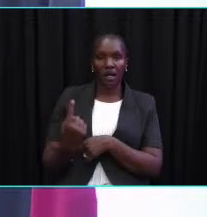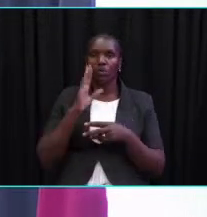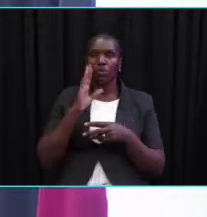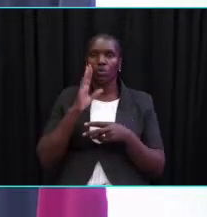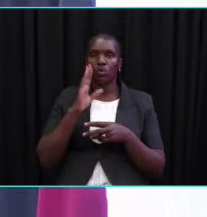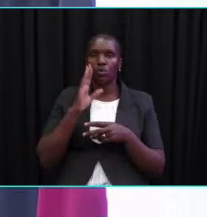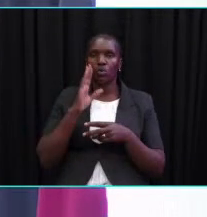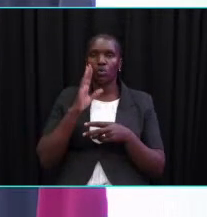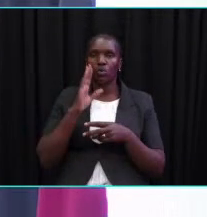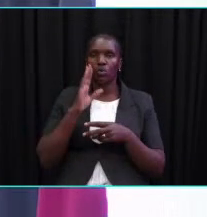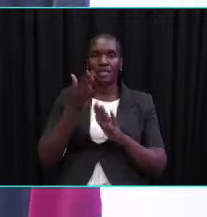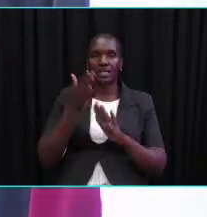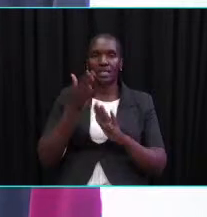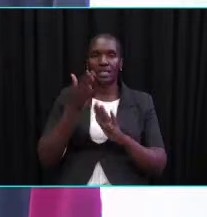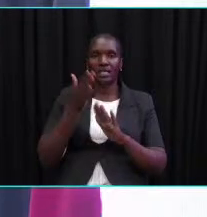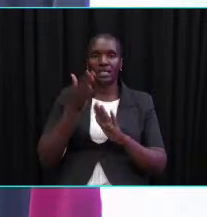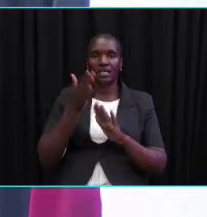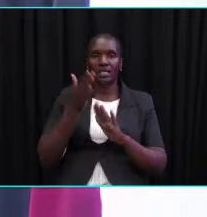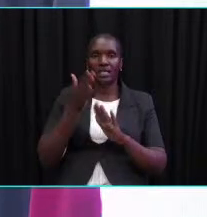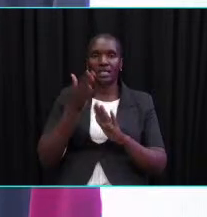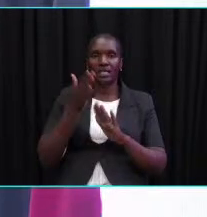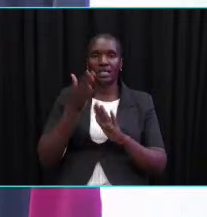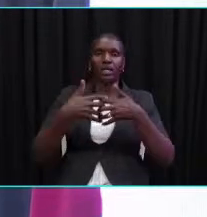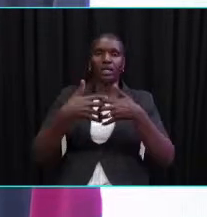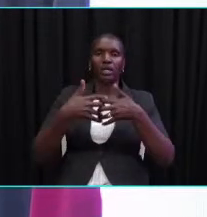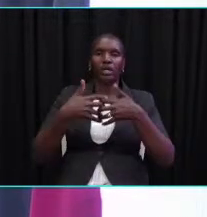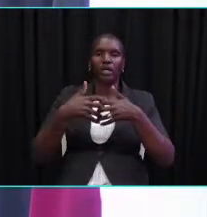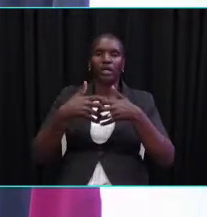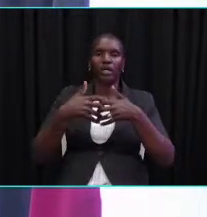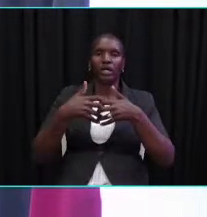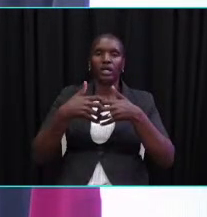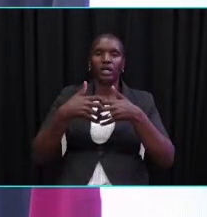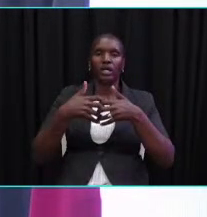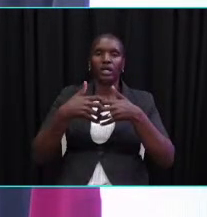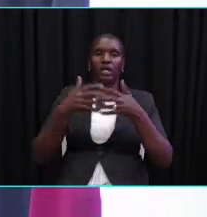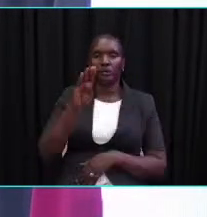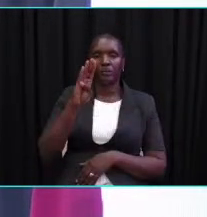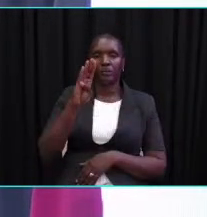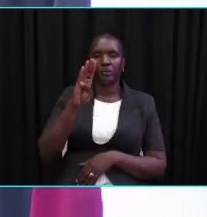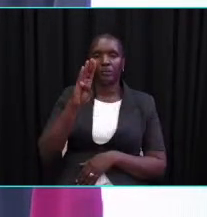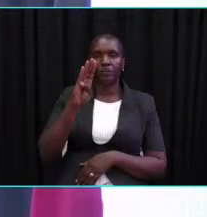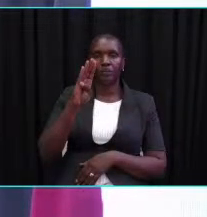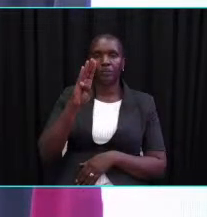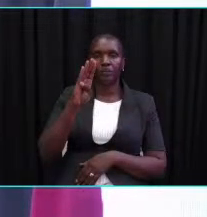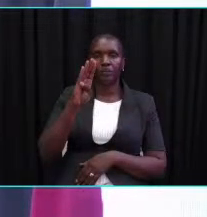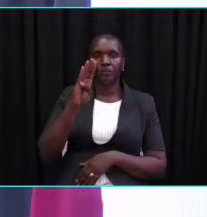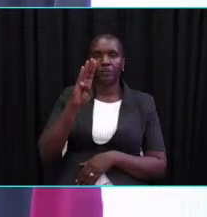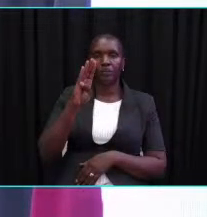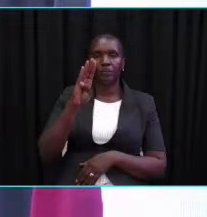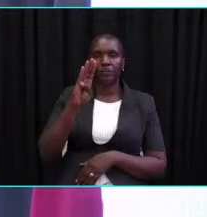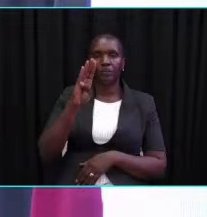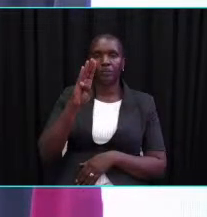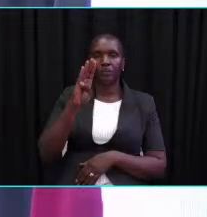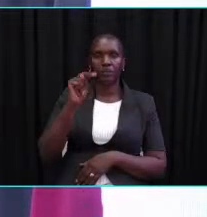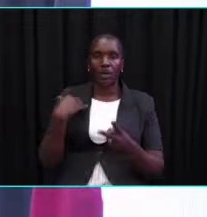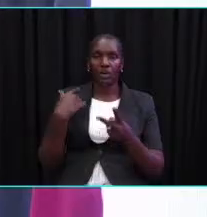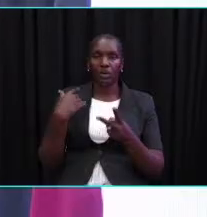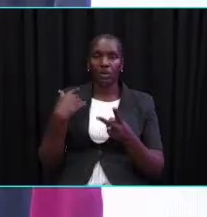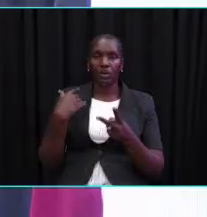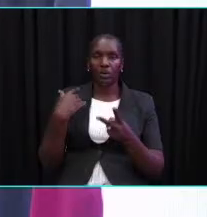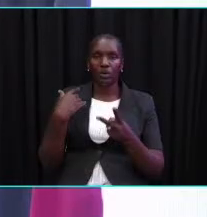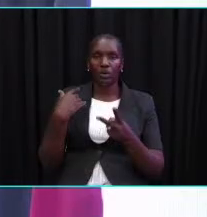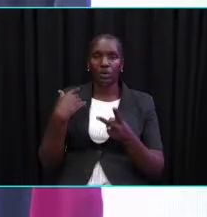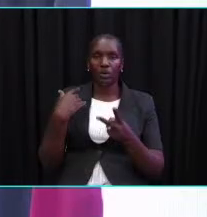me to just introduce the session. Karibu Engineer Gabriel Jabongo. I want to invite to the stage Engineer Kefa Seda, who